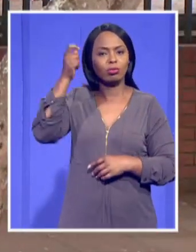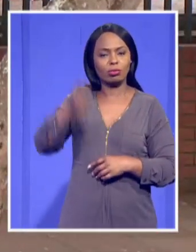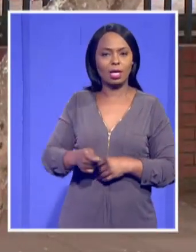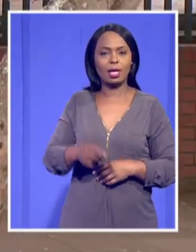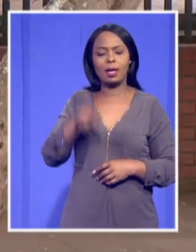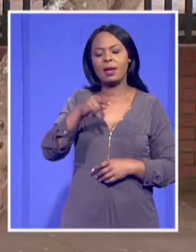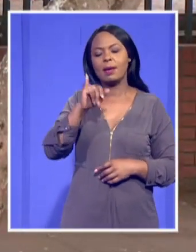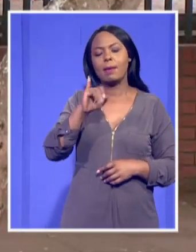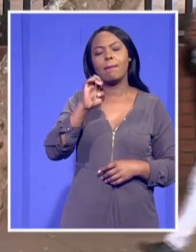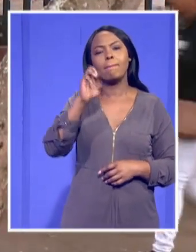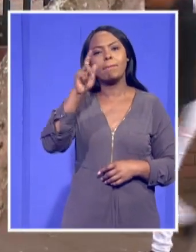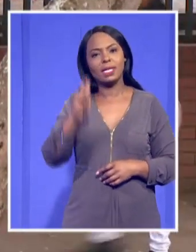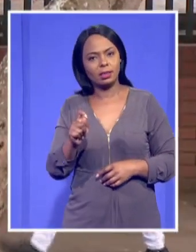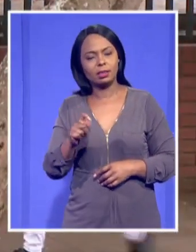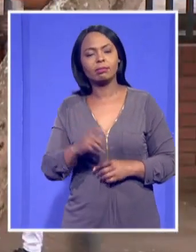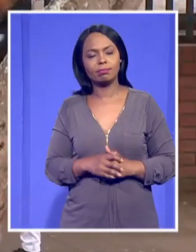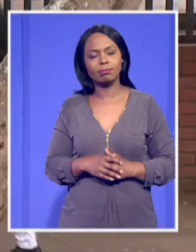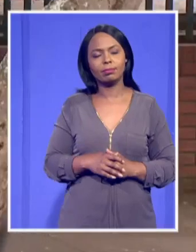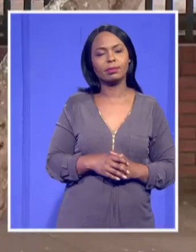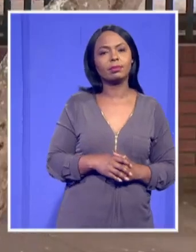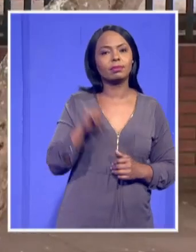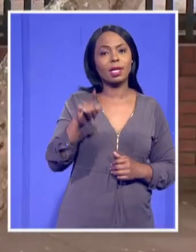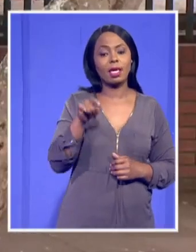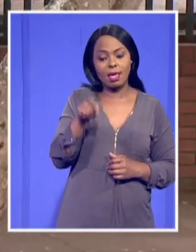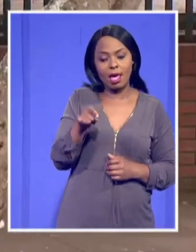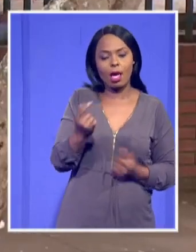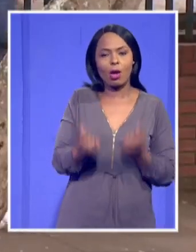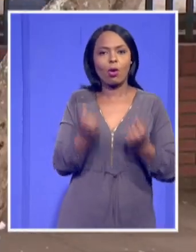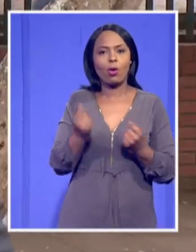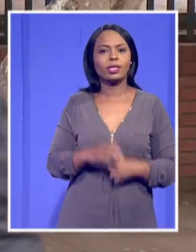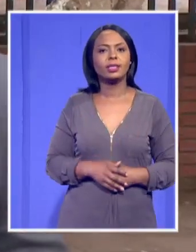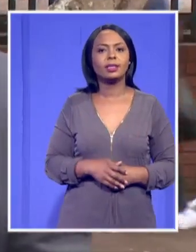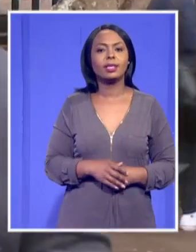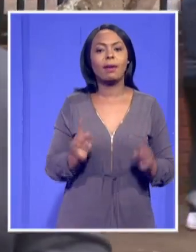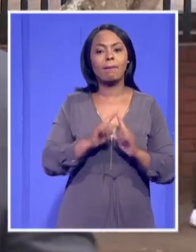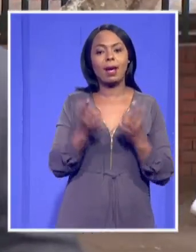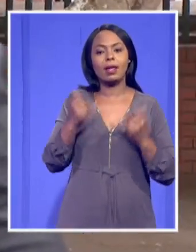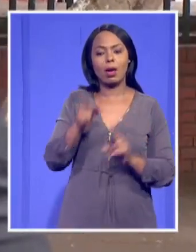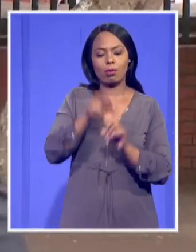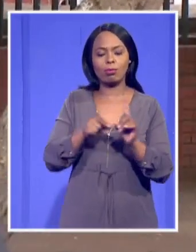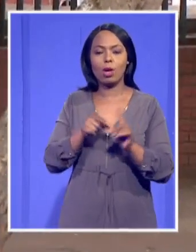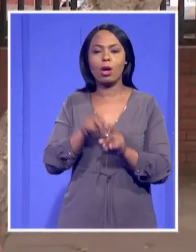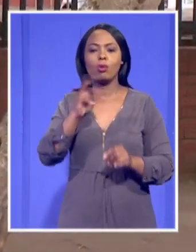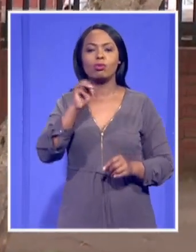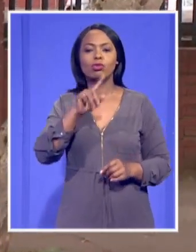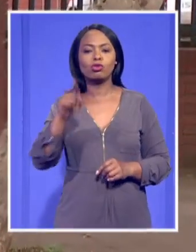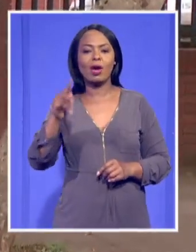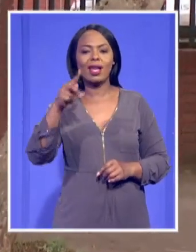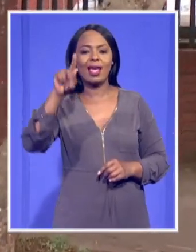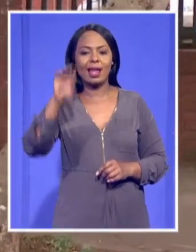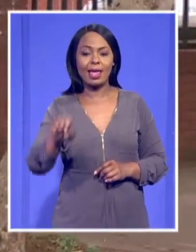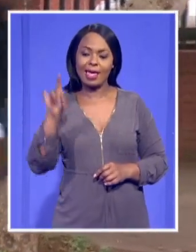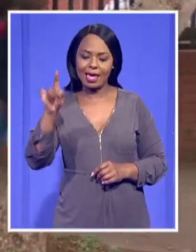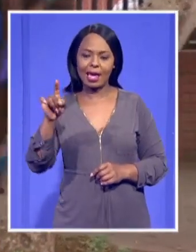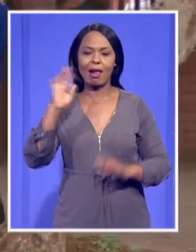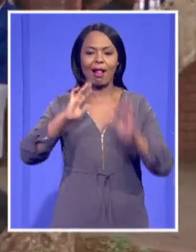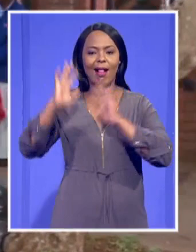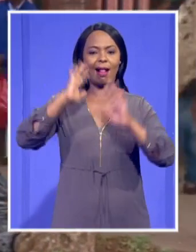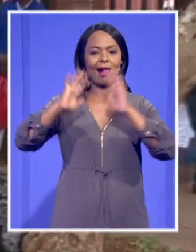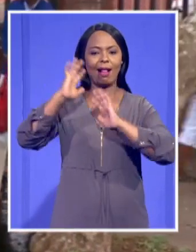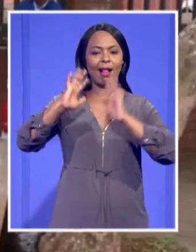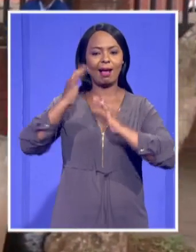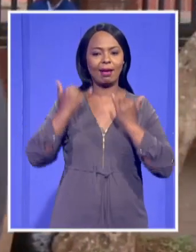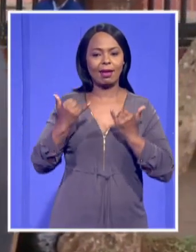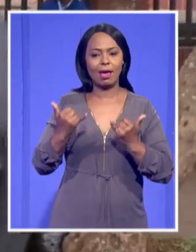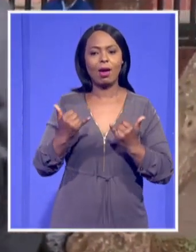Koen here at this very court behind me. But let me get Mr. Simphiwe Makhanya, who's going to talk to us about, first and